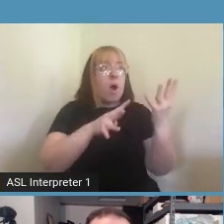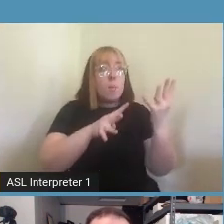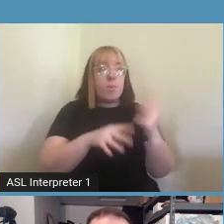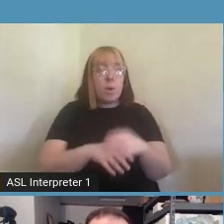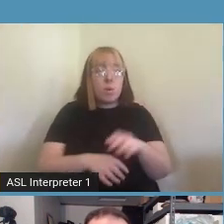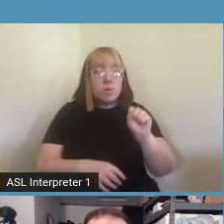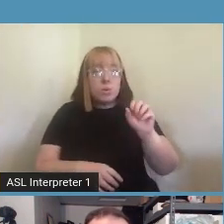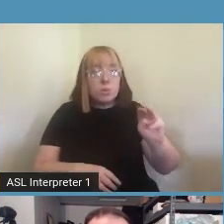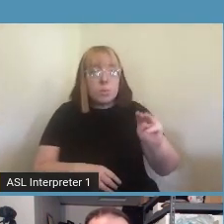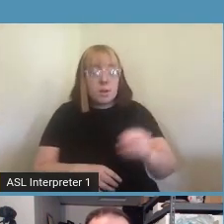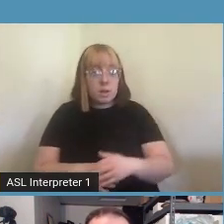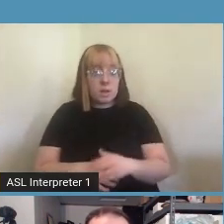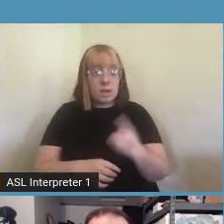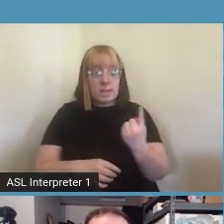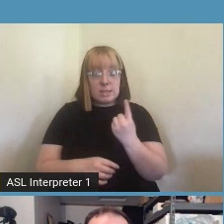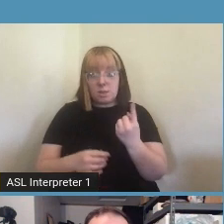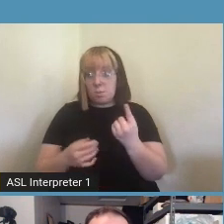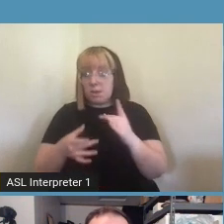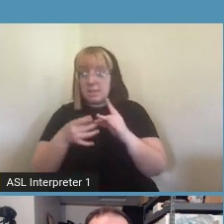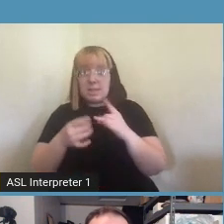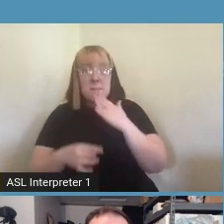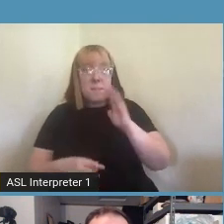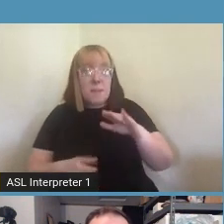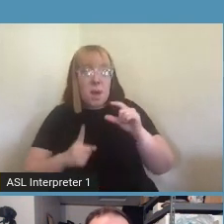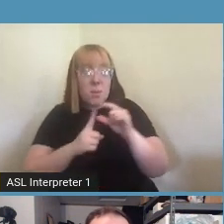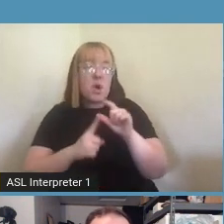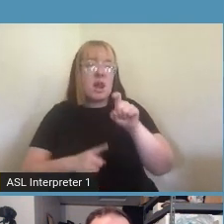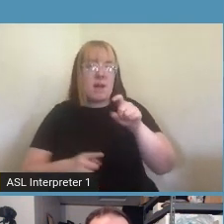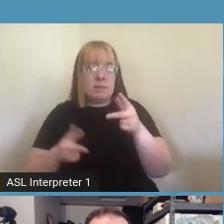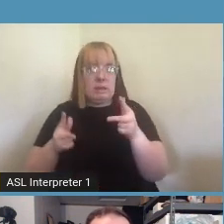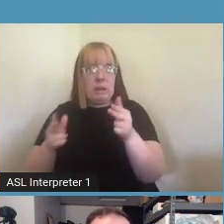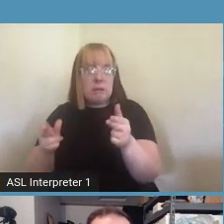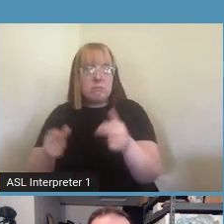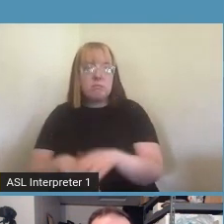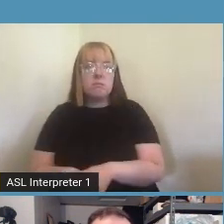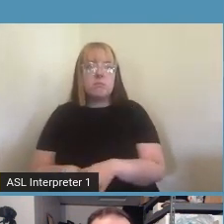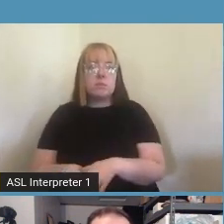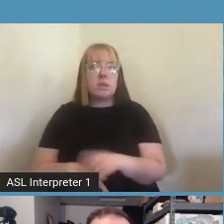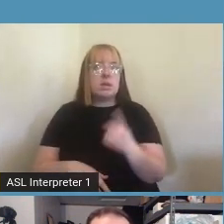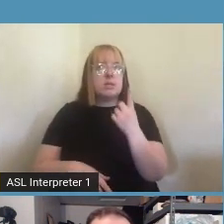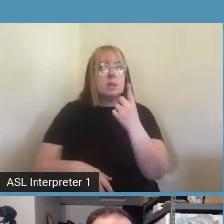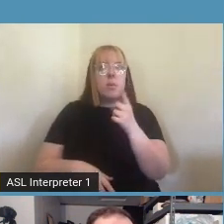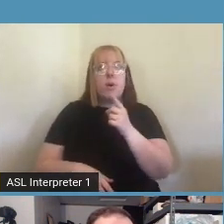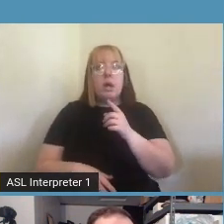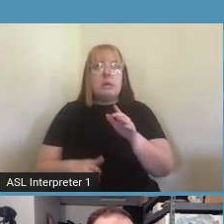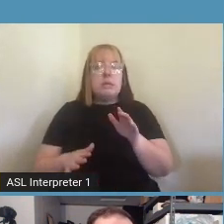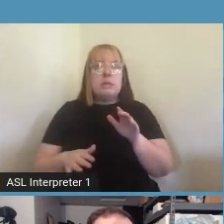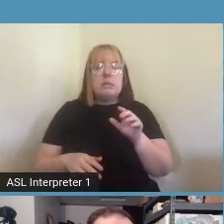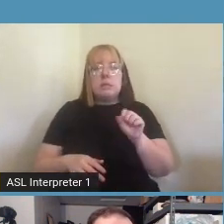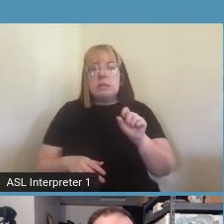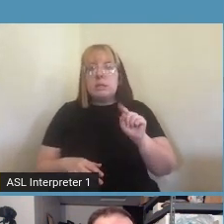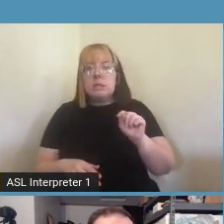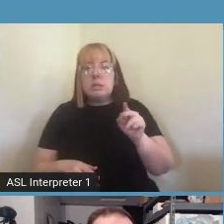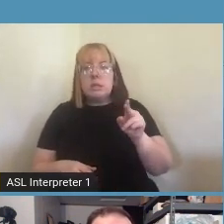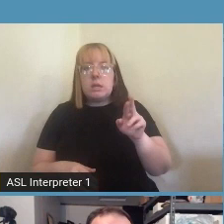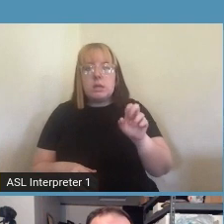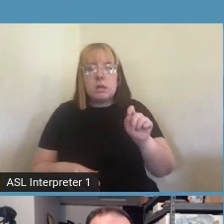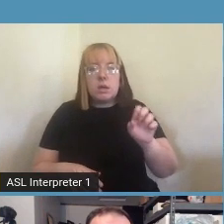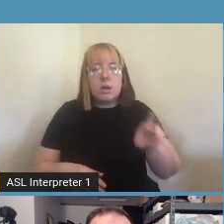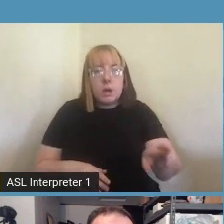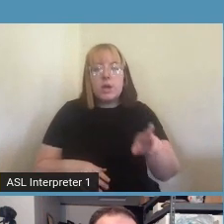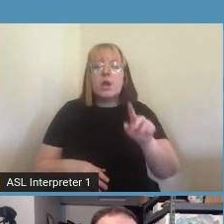word in there that you need to edit out? Did somebody trip or mess up? Then okay, when we need to put it into the editing